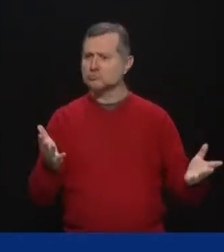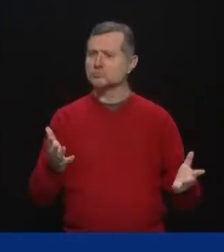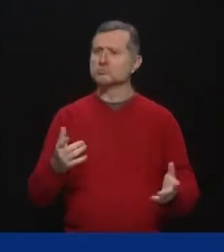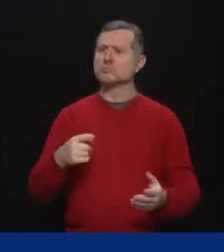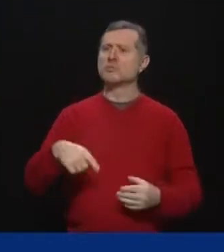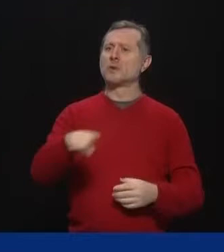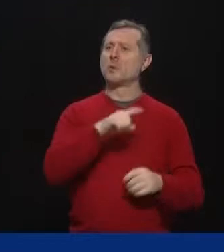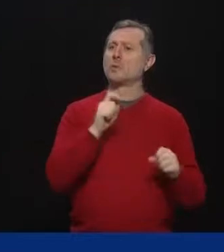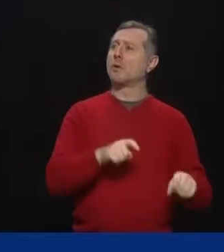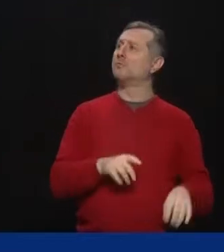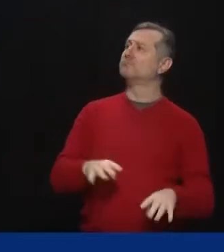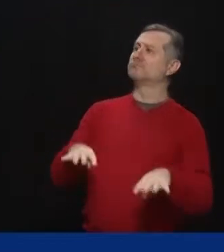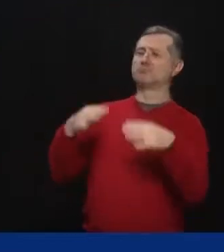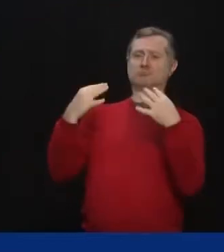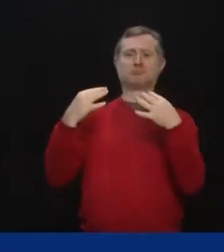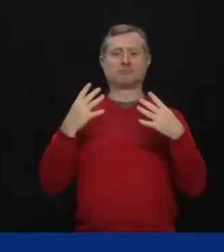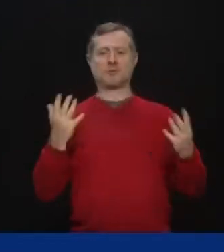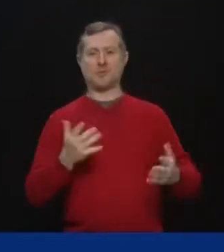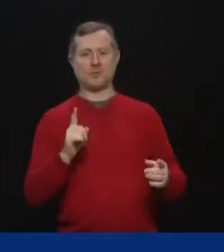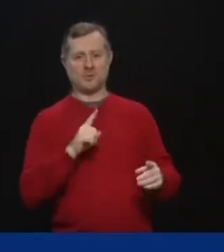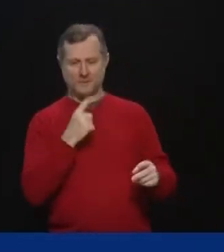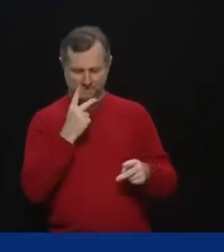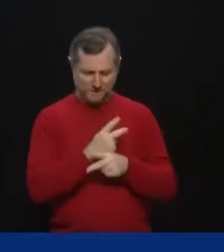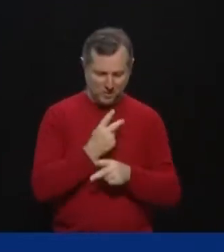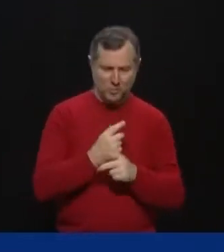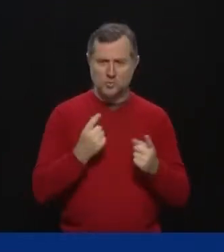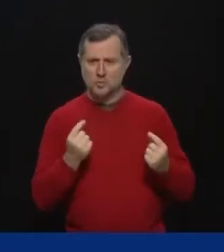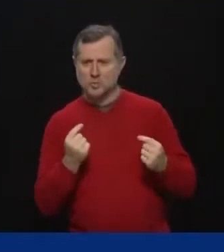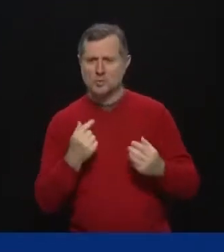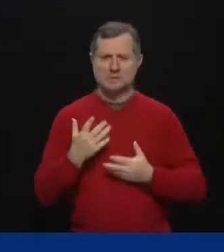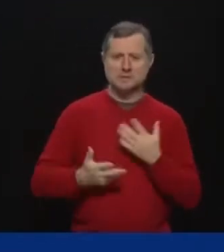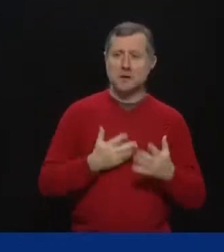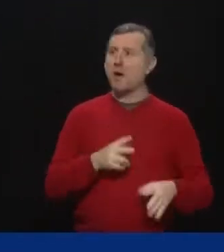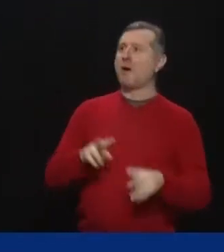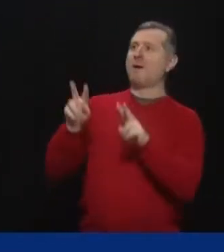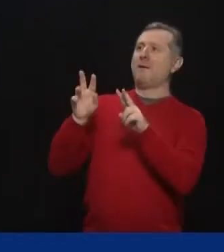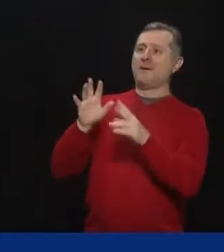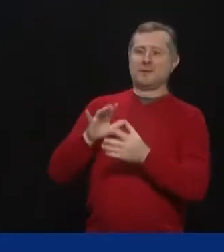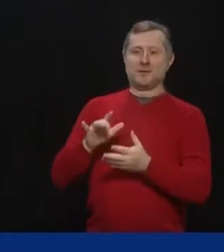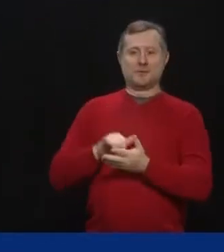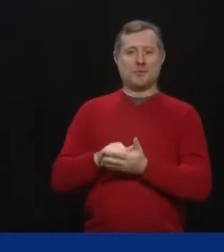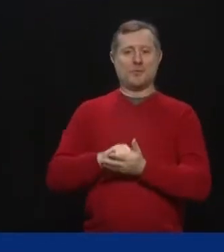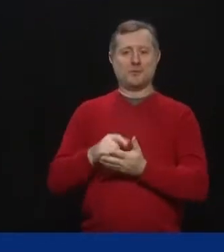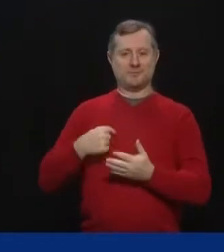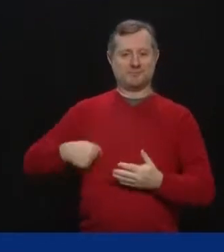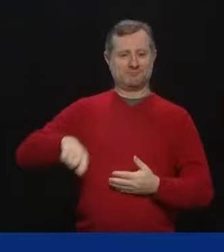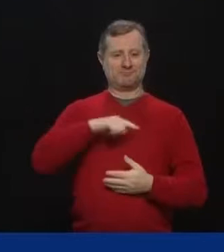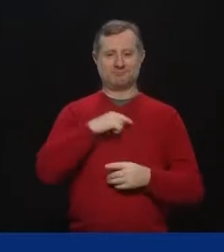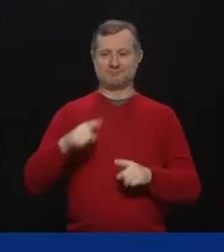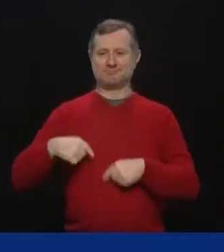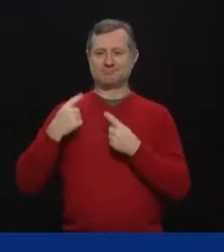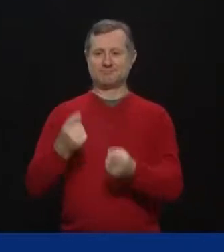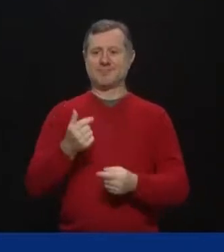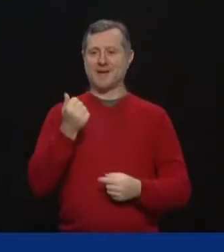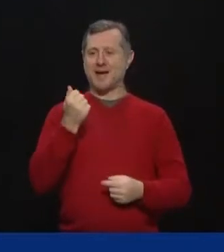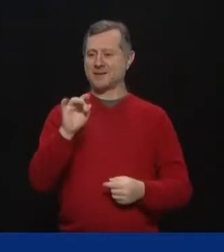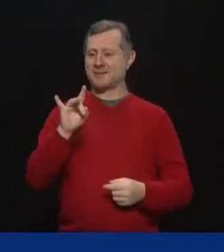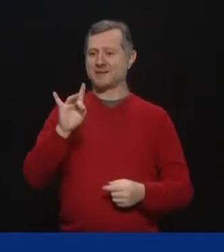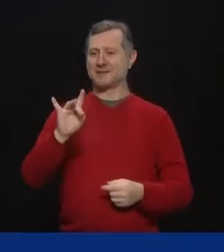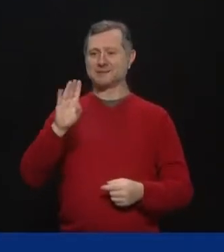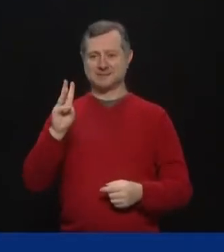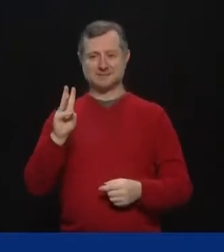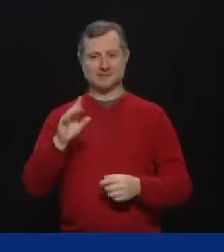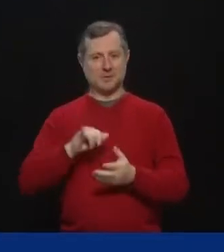at when they're trying to figure out what to do in their lives. And that symbol has been with us since 1886 in the New York Harbor. That